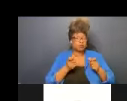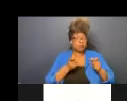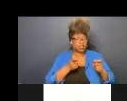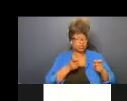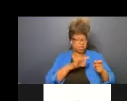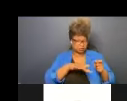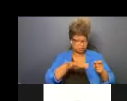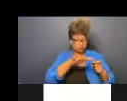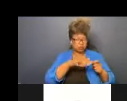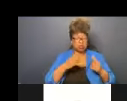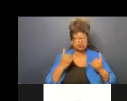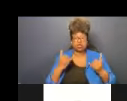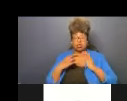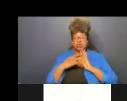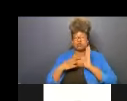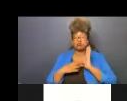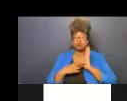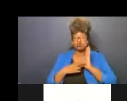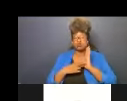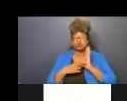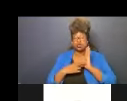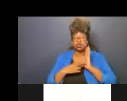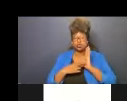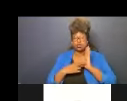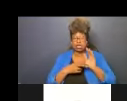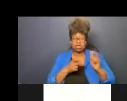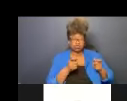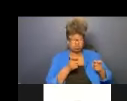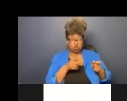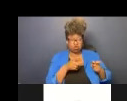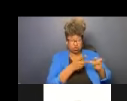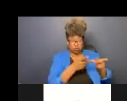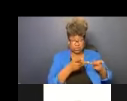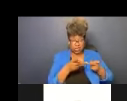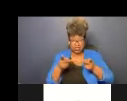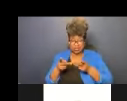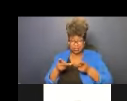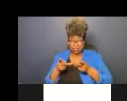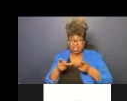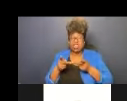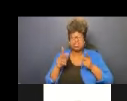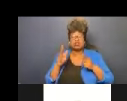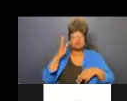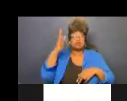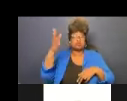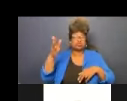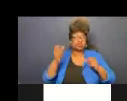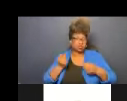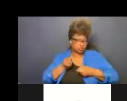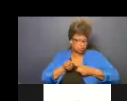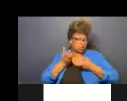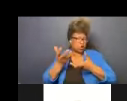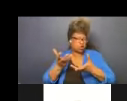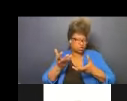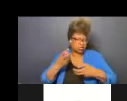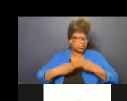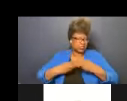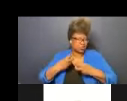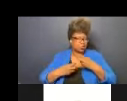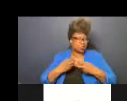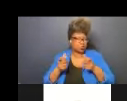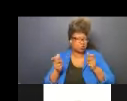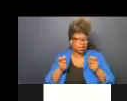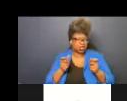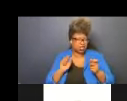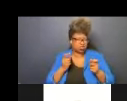that govern these sites could pose some issues with future stormwater management on sites. So this goal is really about coordinating